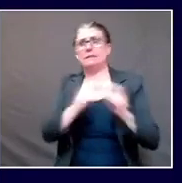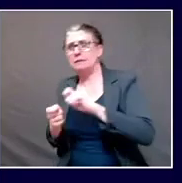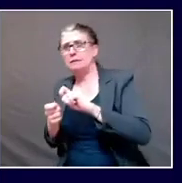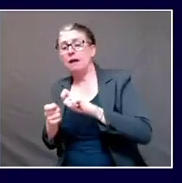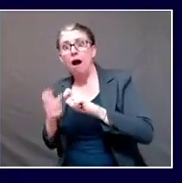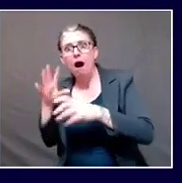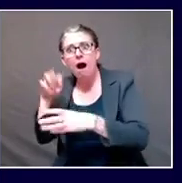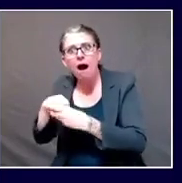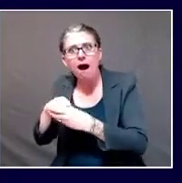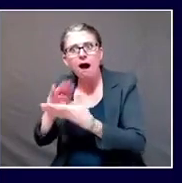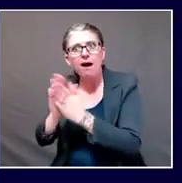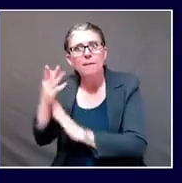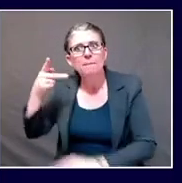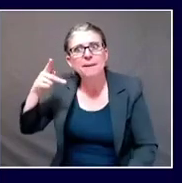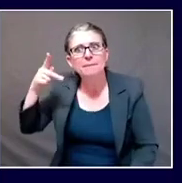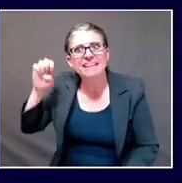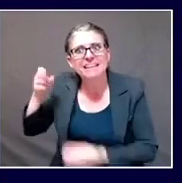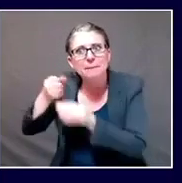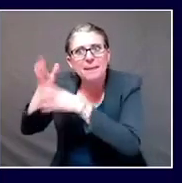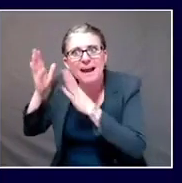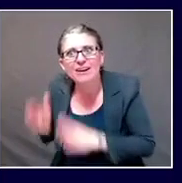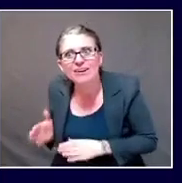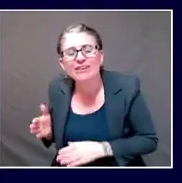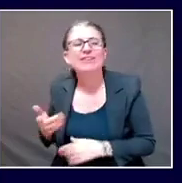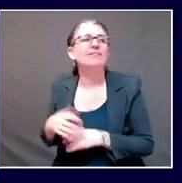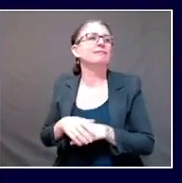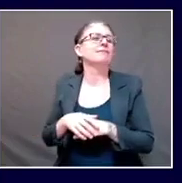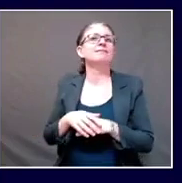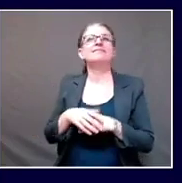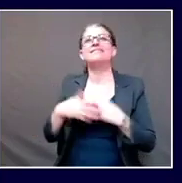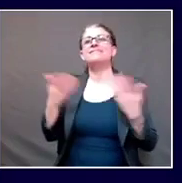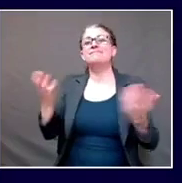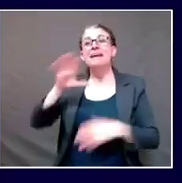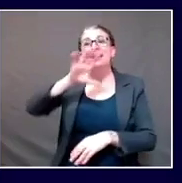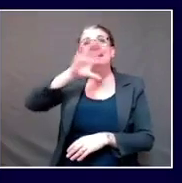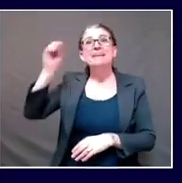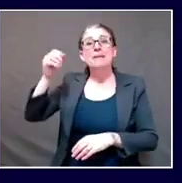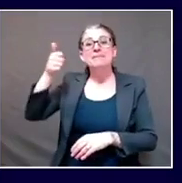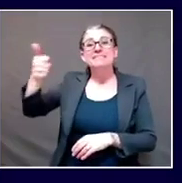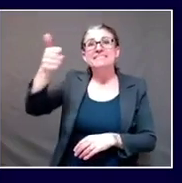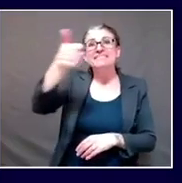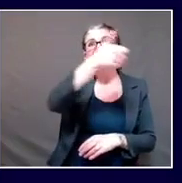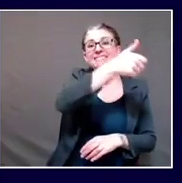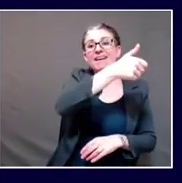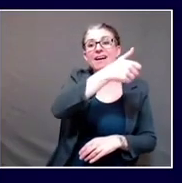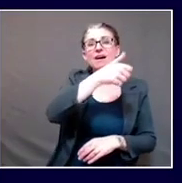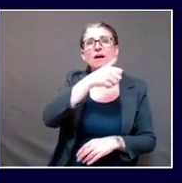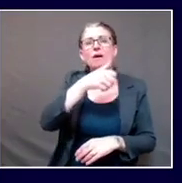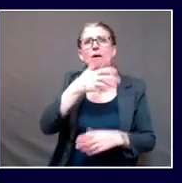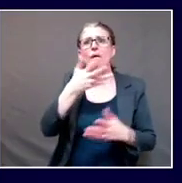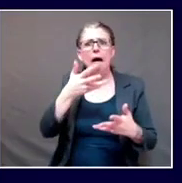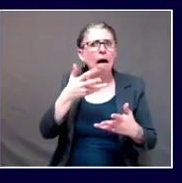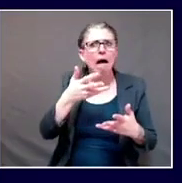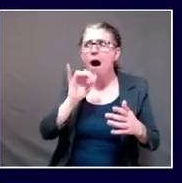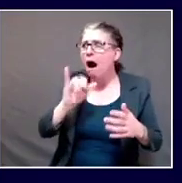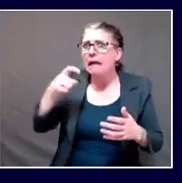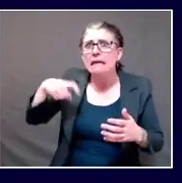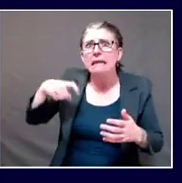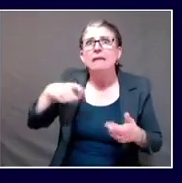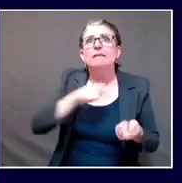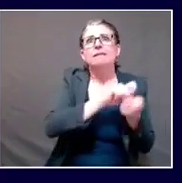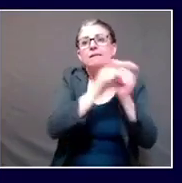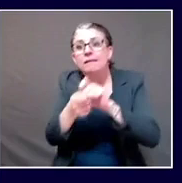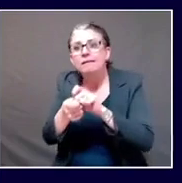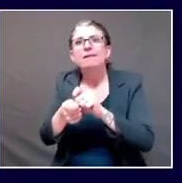Abbott, at IDEX, Swabs at Puritan. The main community colleges have stepped up to the plate to train people in